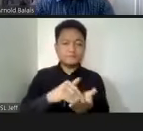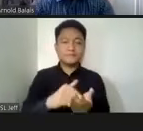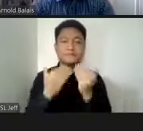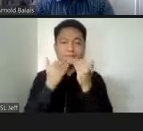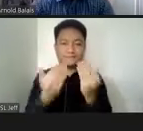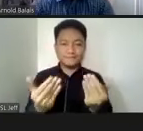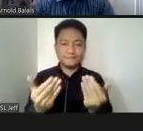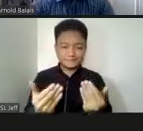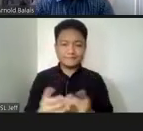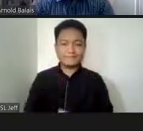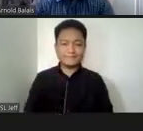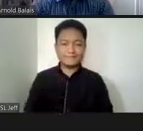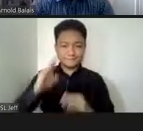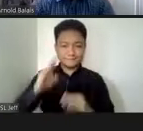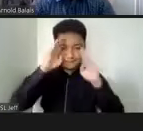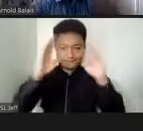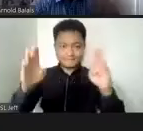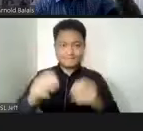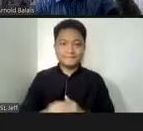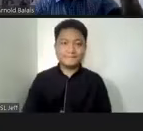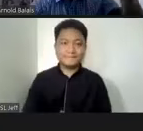Jeff, Arnold, bye-bye.